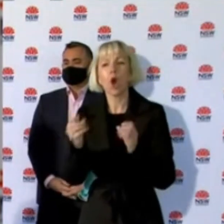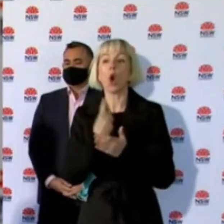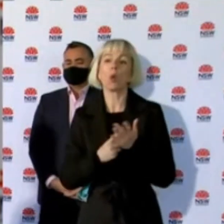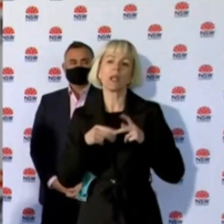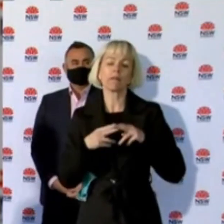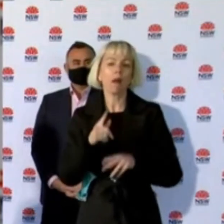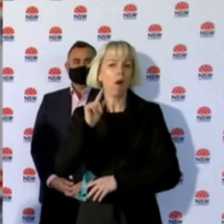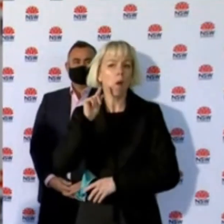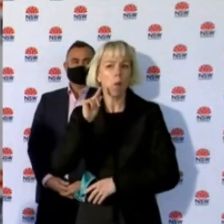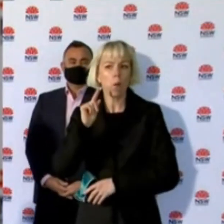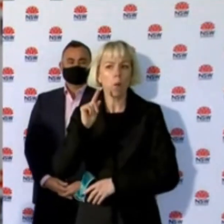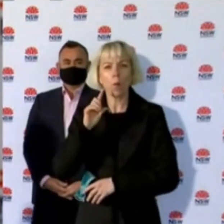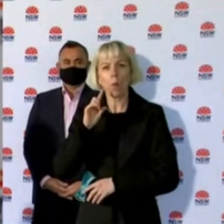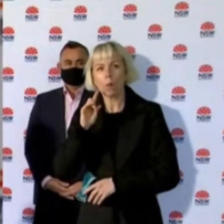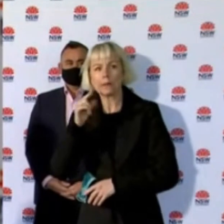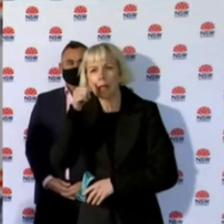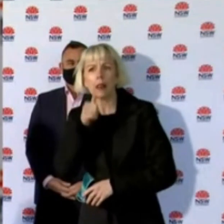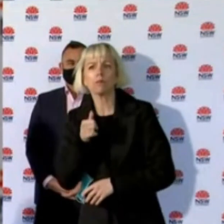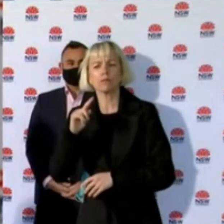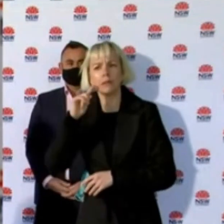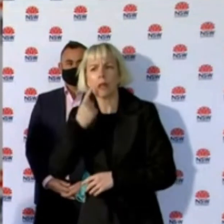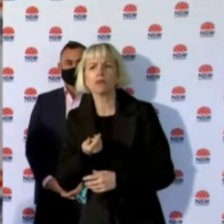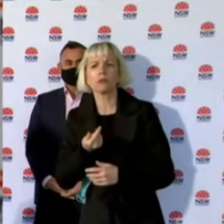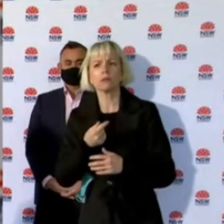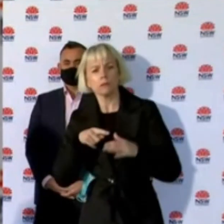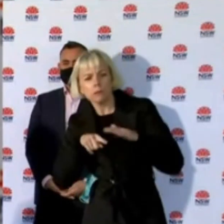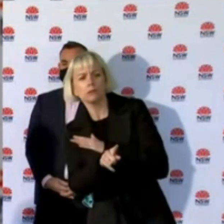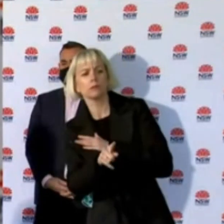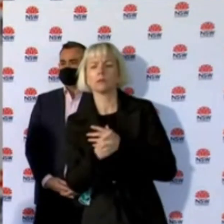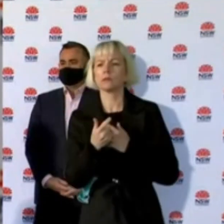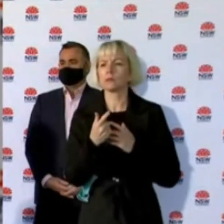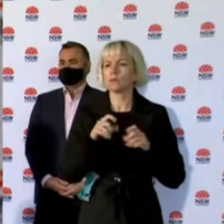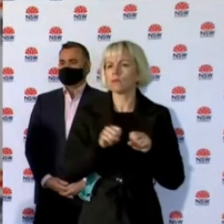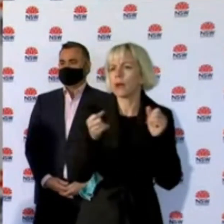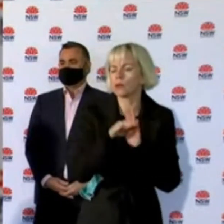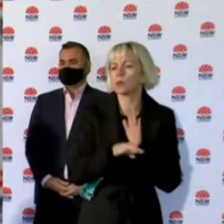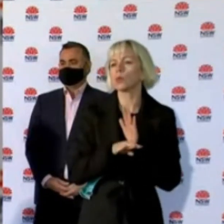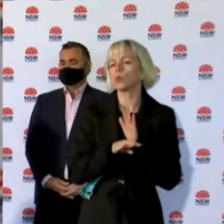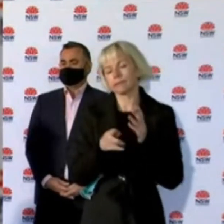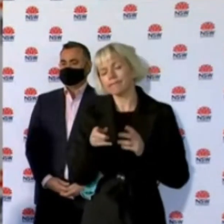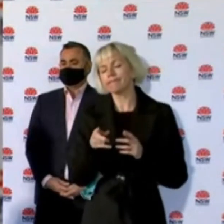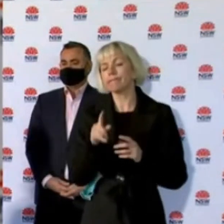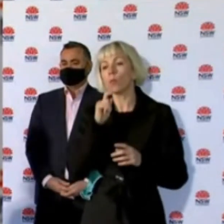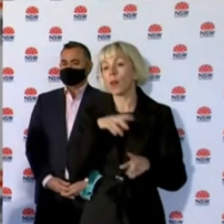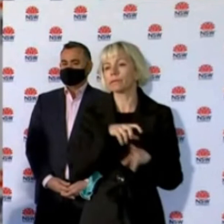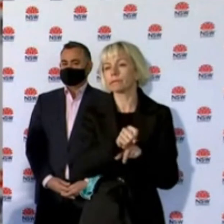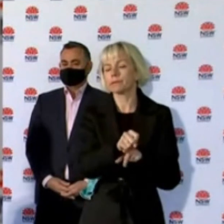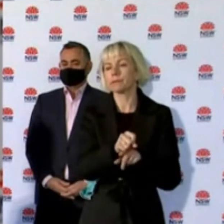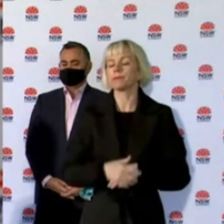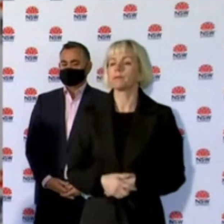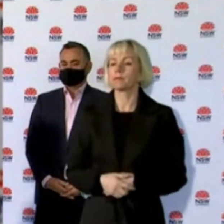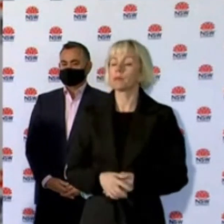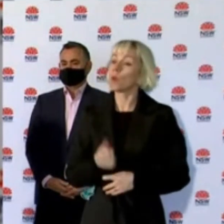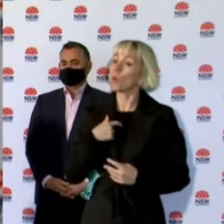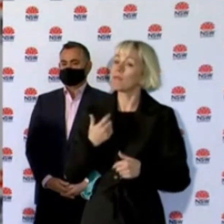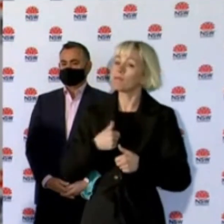with the orders. We've provided information in different ways to different communities. But